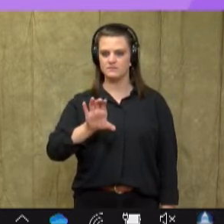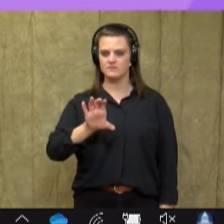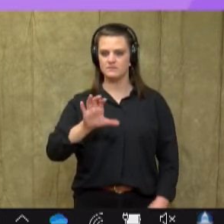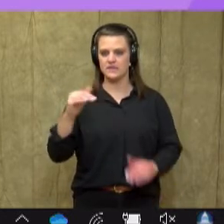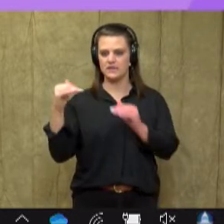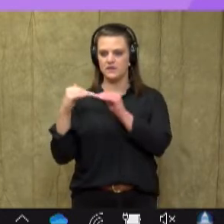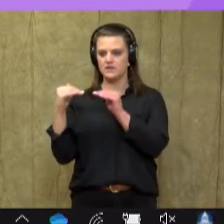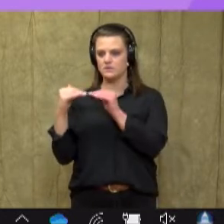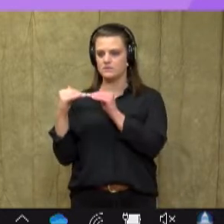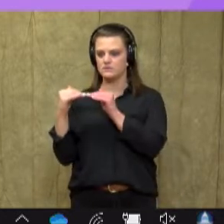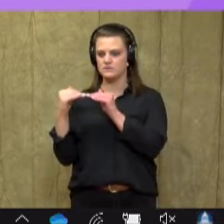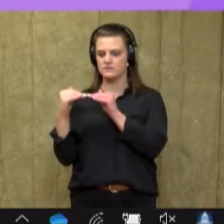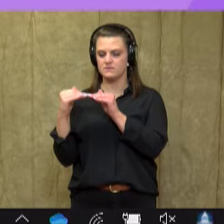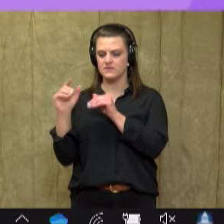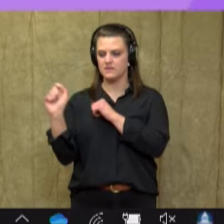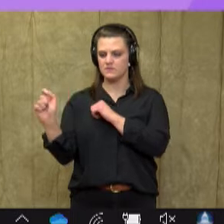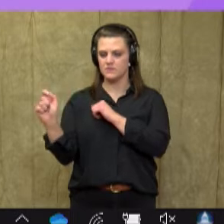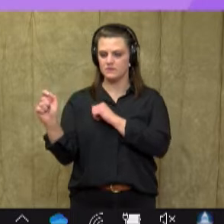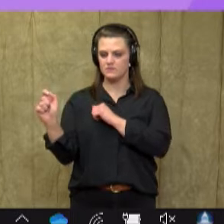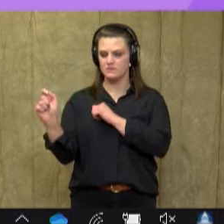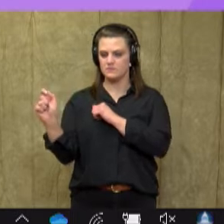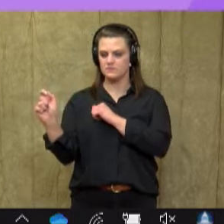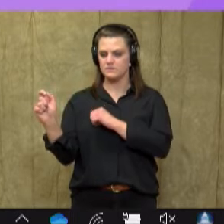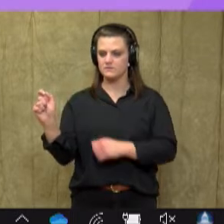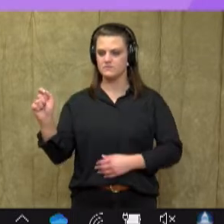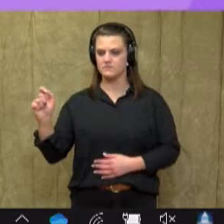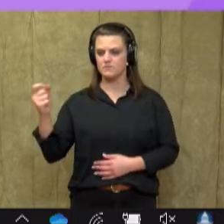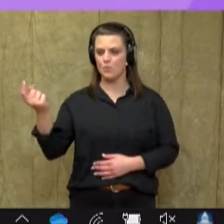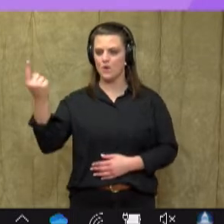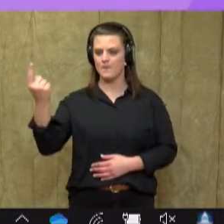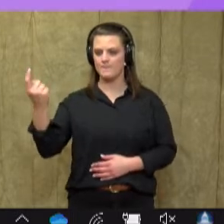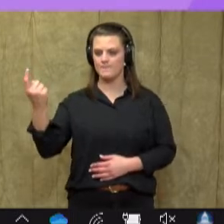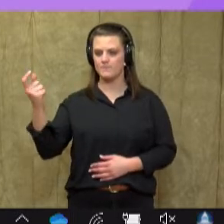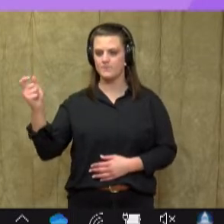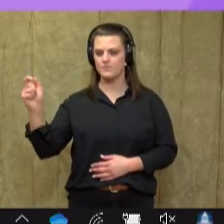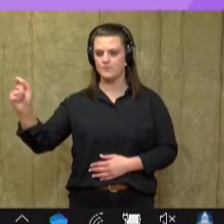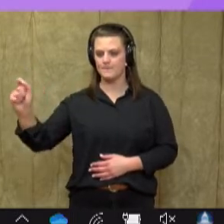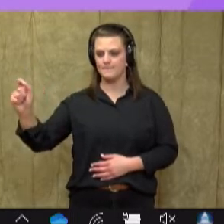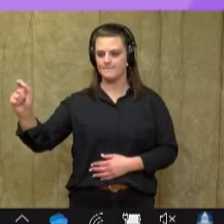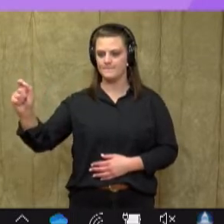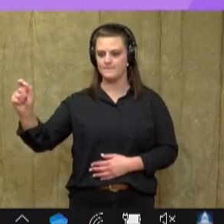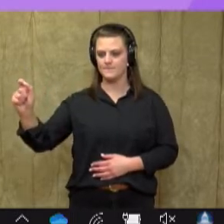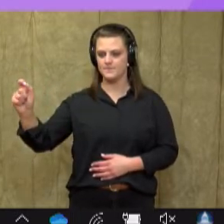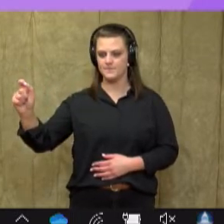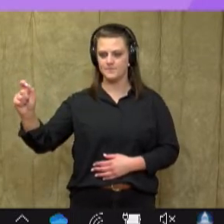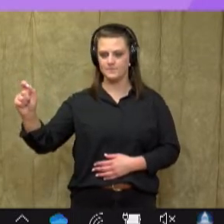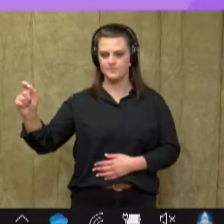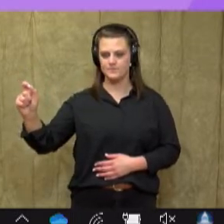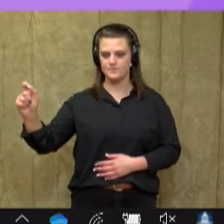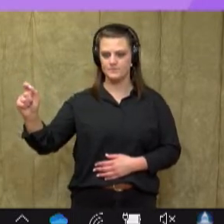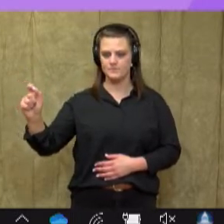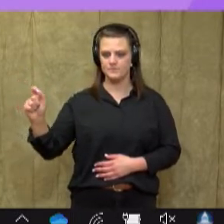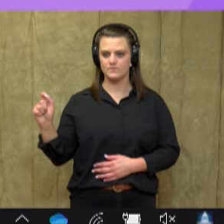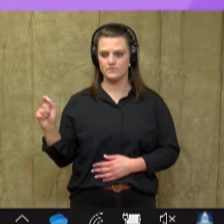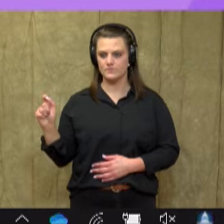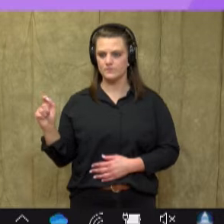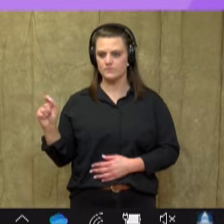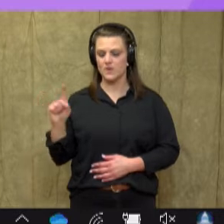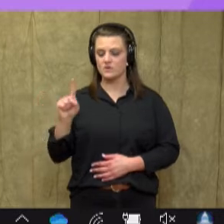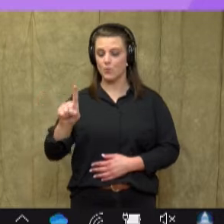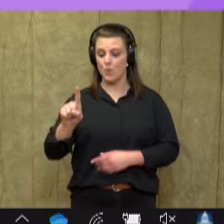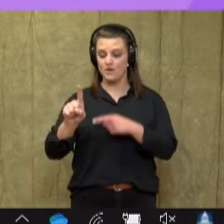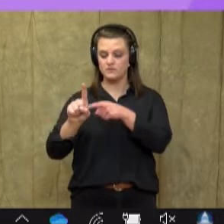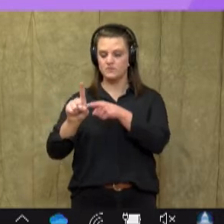All right, so now for my decimal, I would write 1, my decimal point, and that's 1